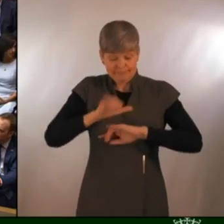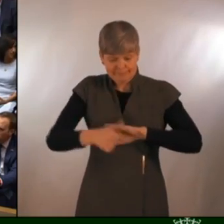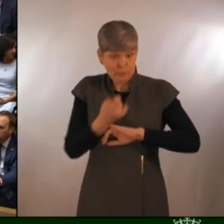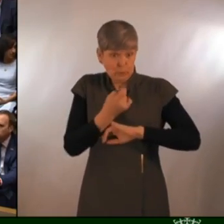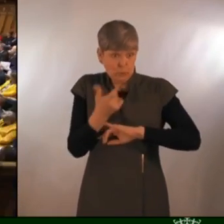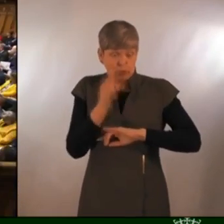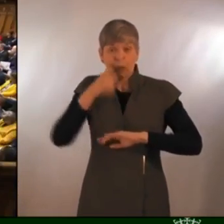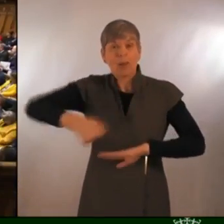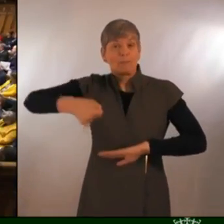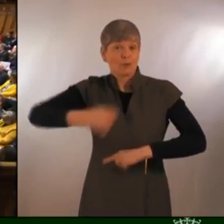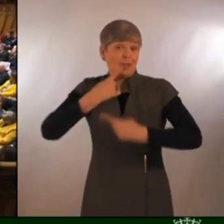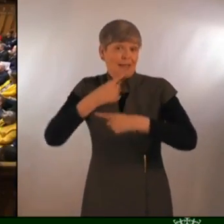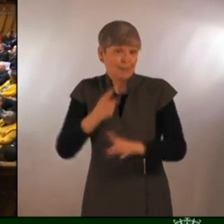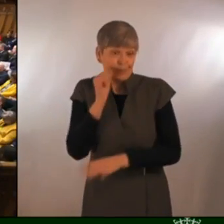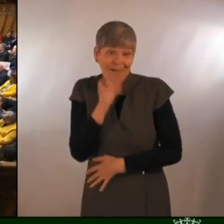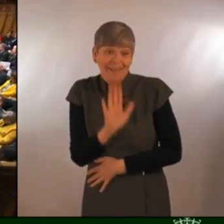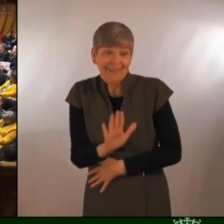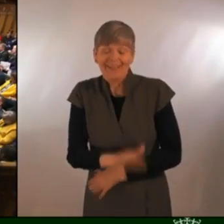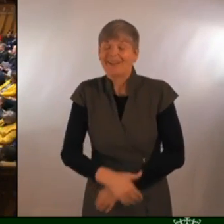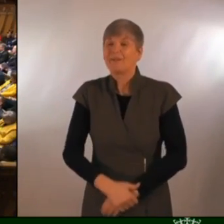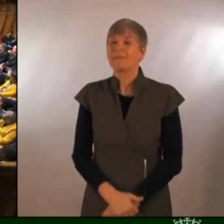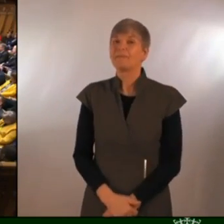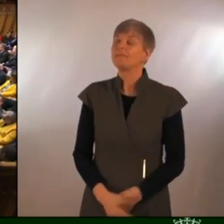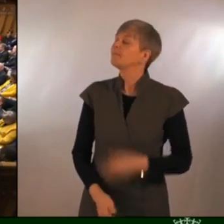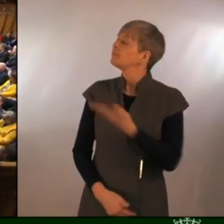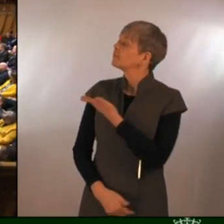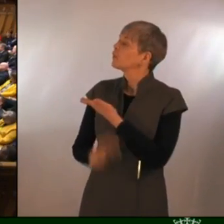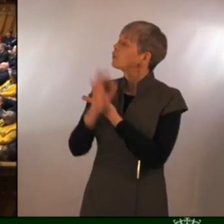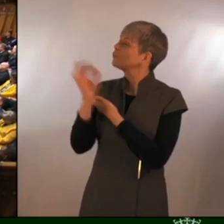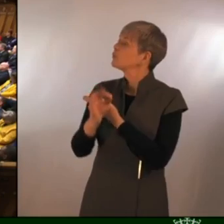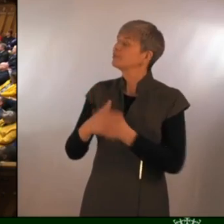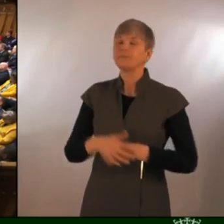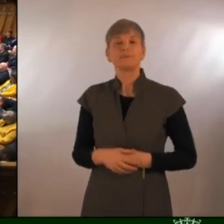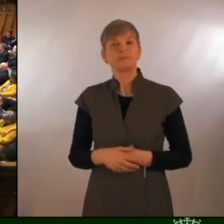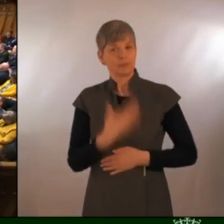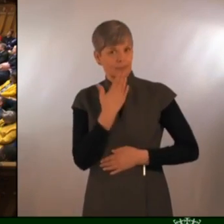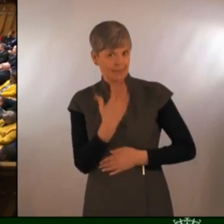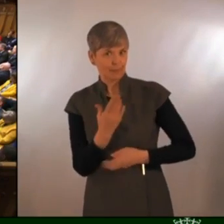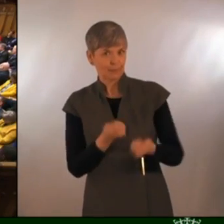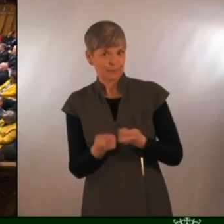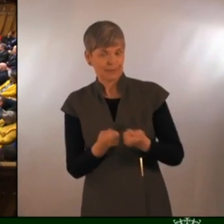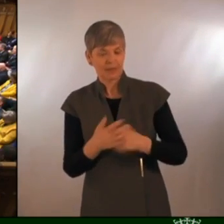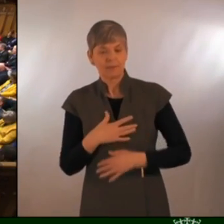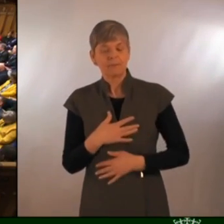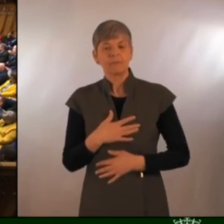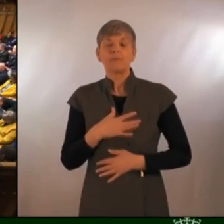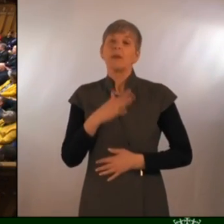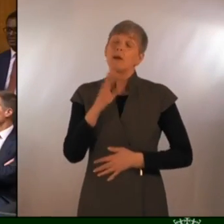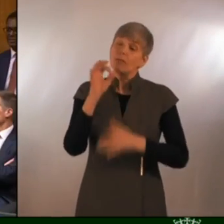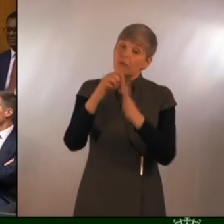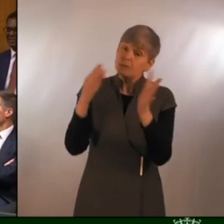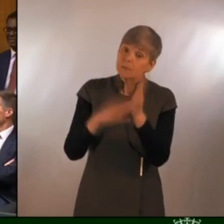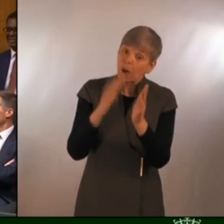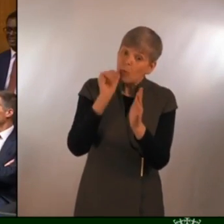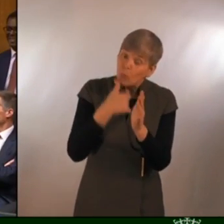minute. Jane Hunt. Thank you, Mr. Speaker. Will the Prime Minister join with me in congratulating the mighty Loughborough